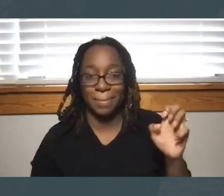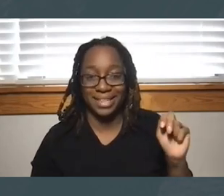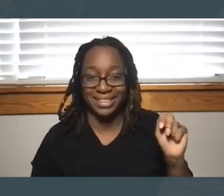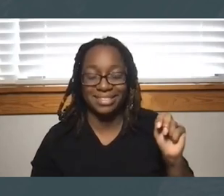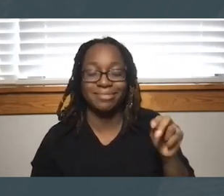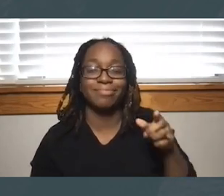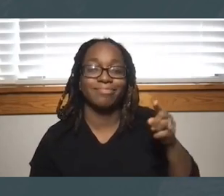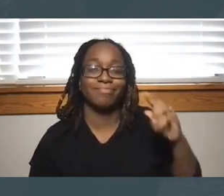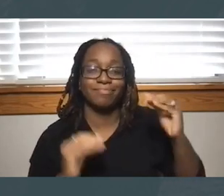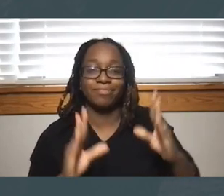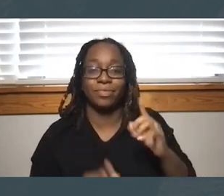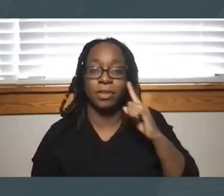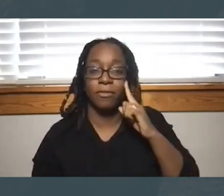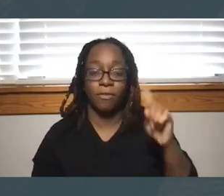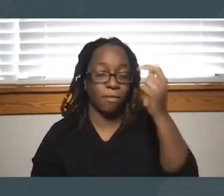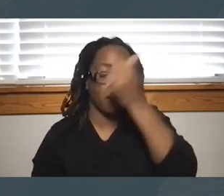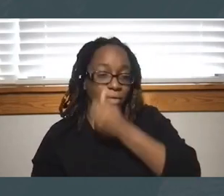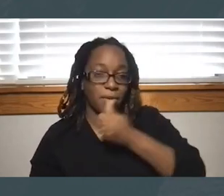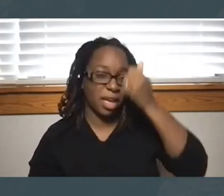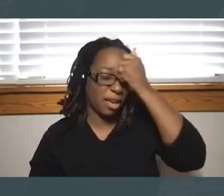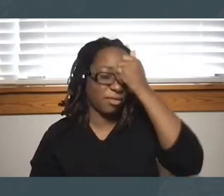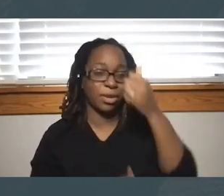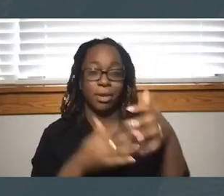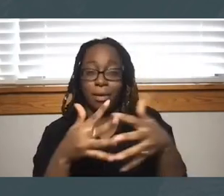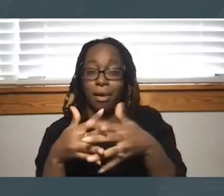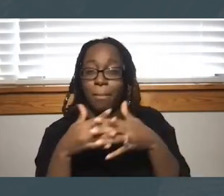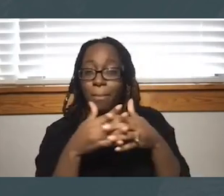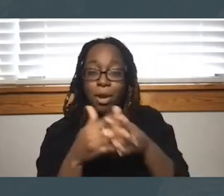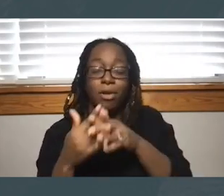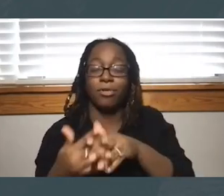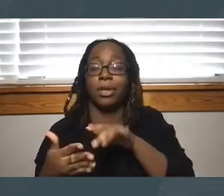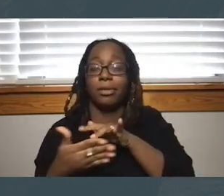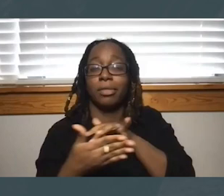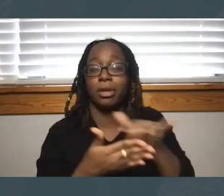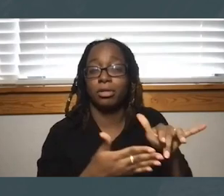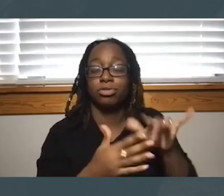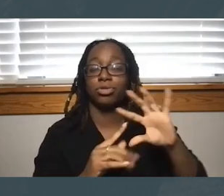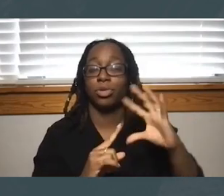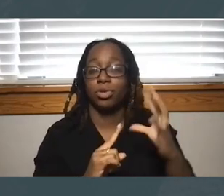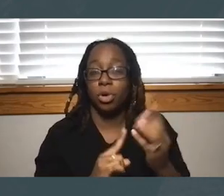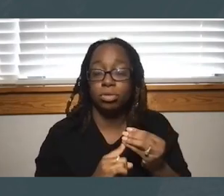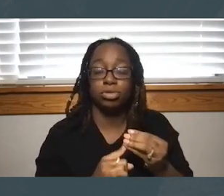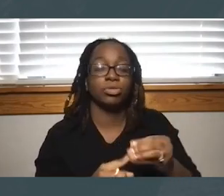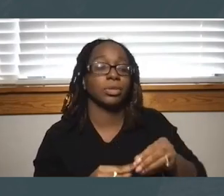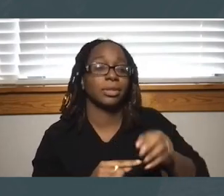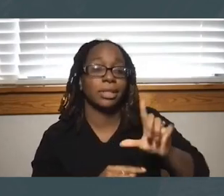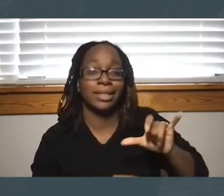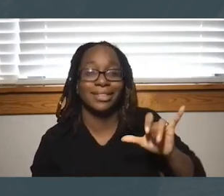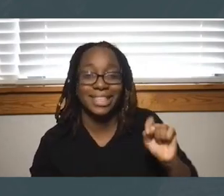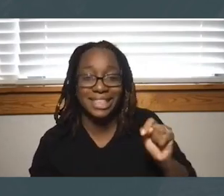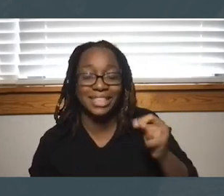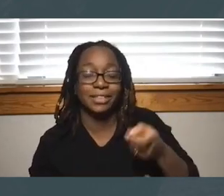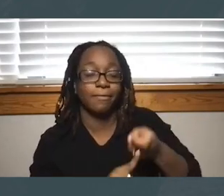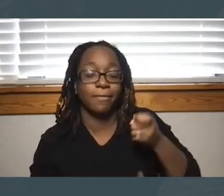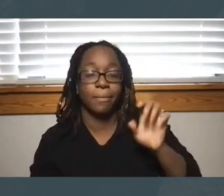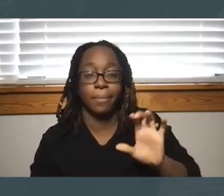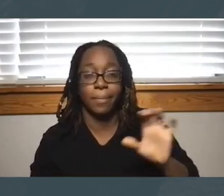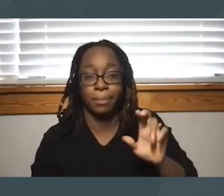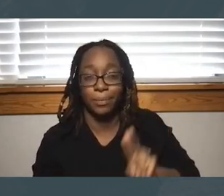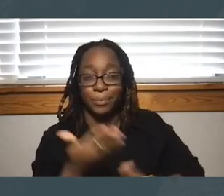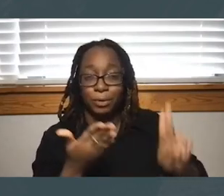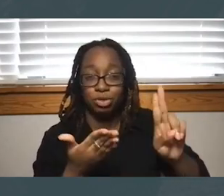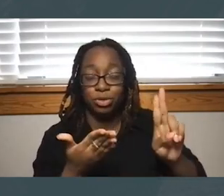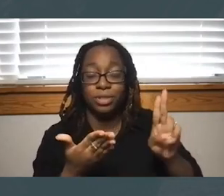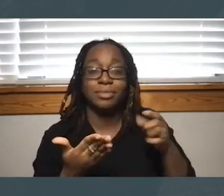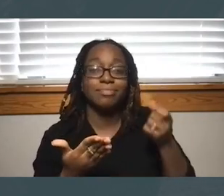a professor of African American literature and cultural history, slavery, law and literature, and performance studies at Columbia University. She